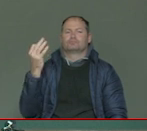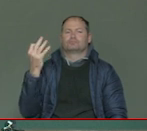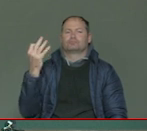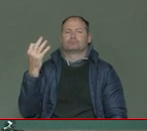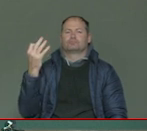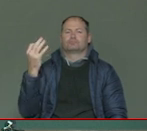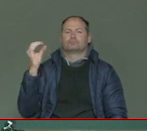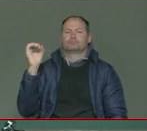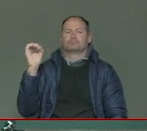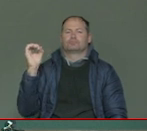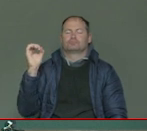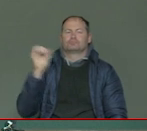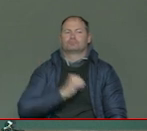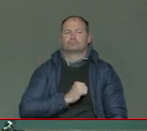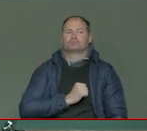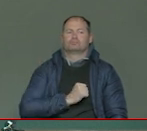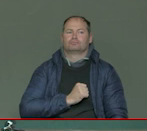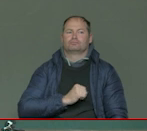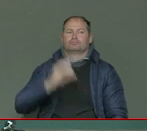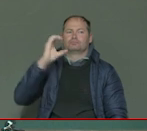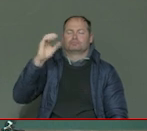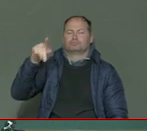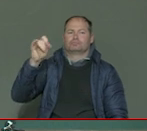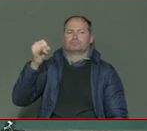232,030, and the CPJ was